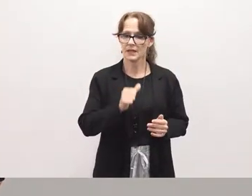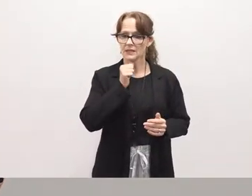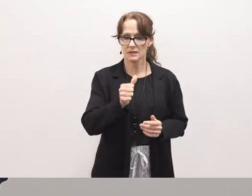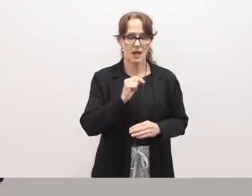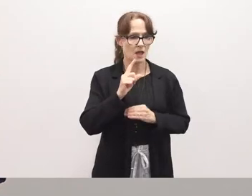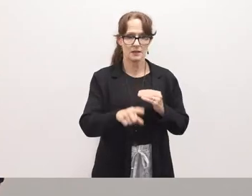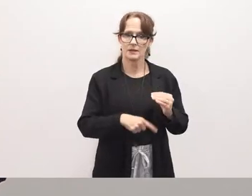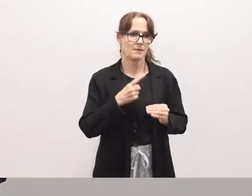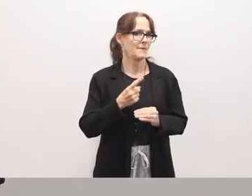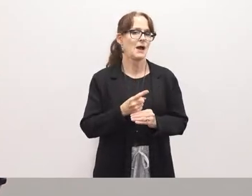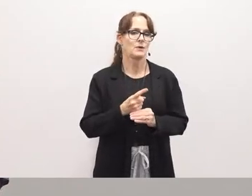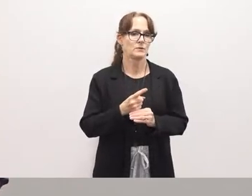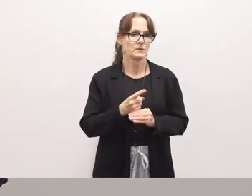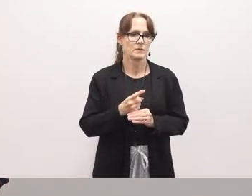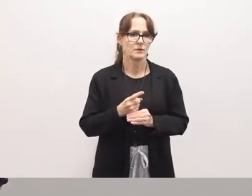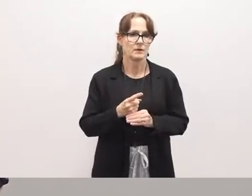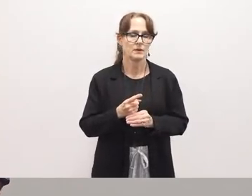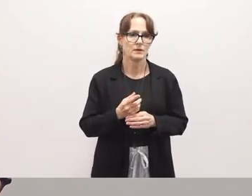about